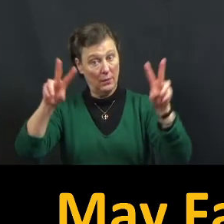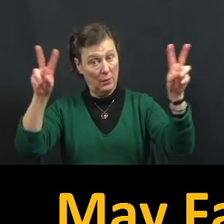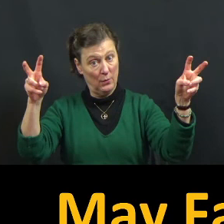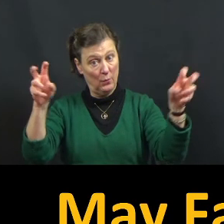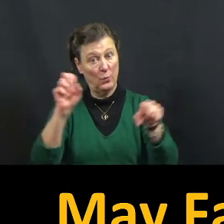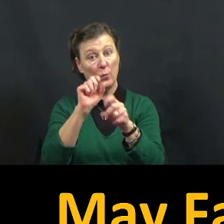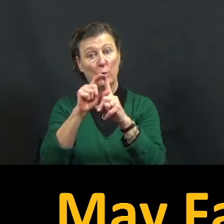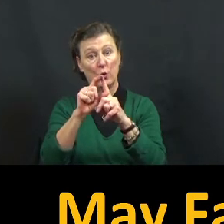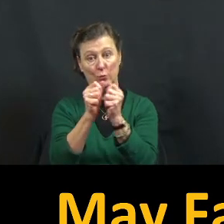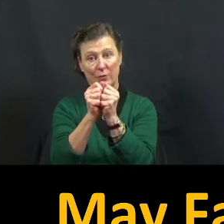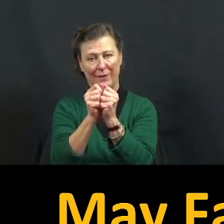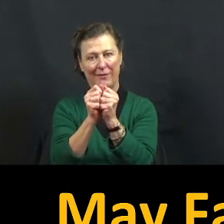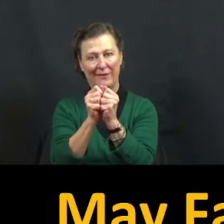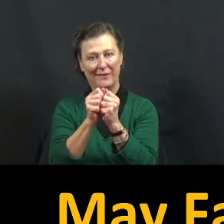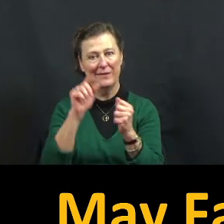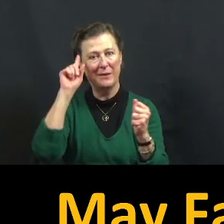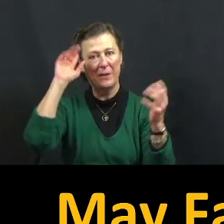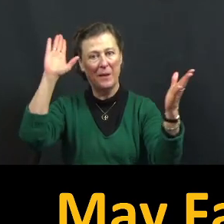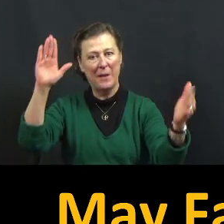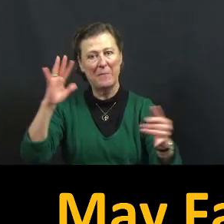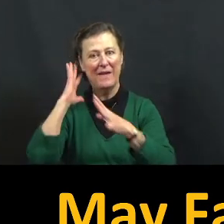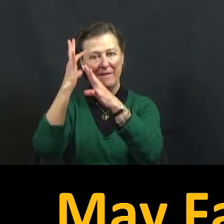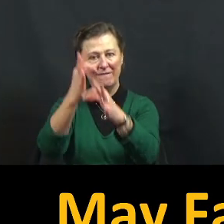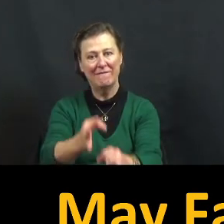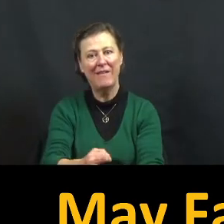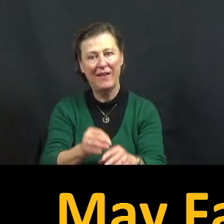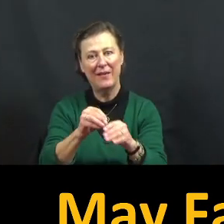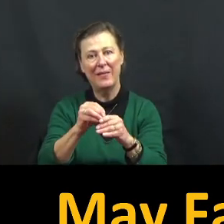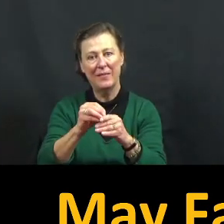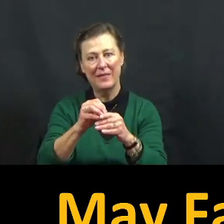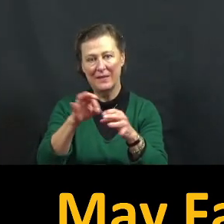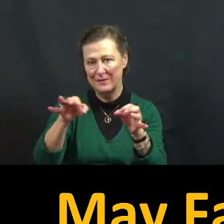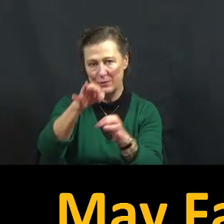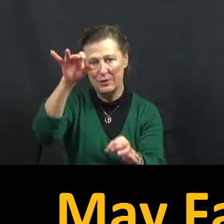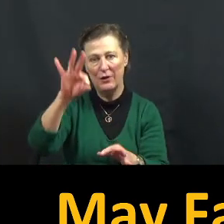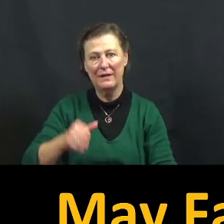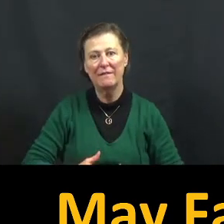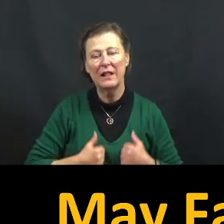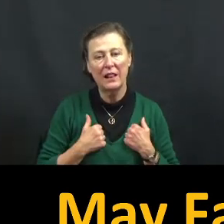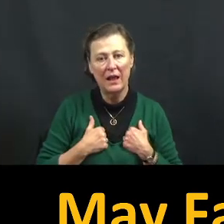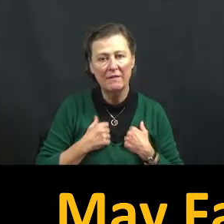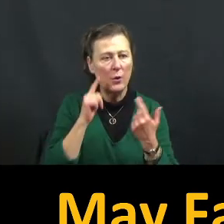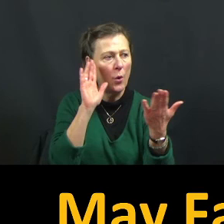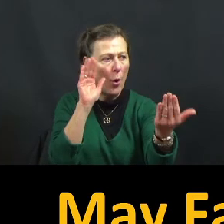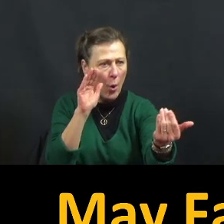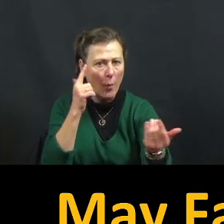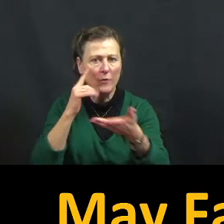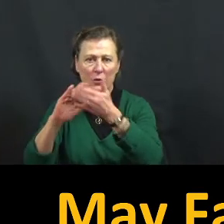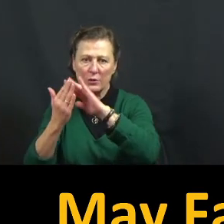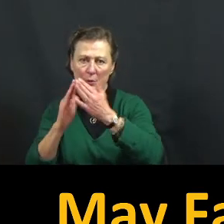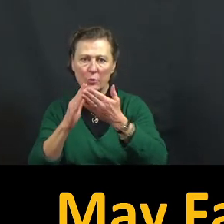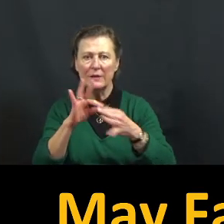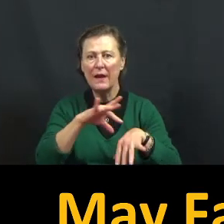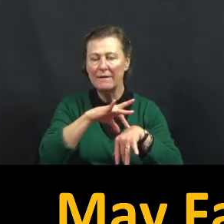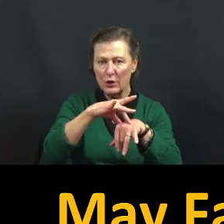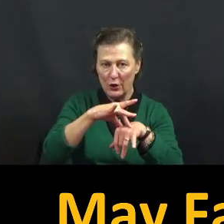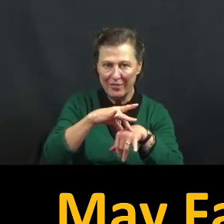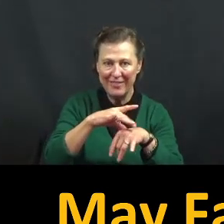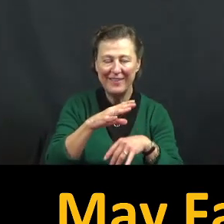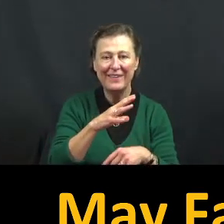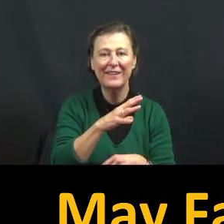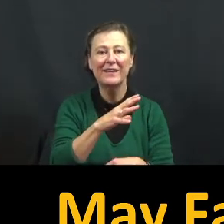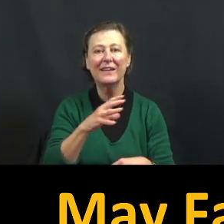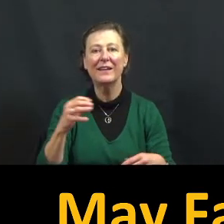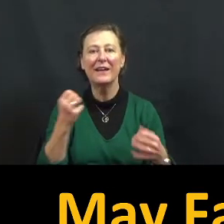words together. May faith in the Spirit of life, hope for the community of